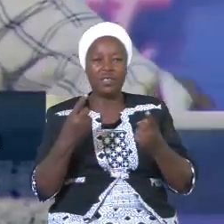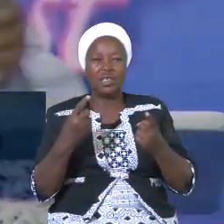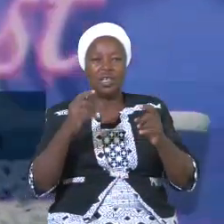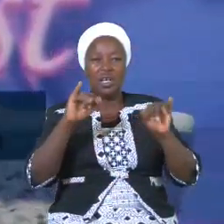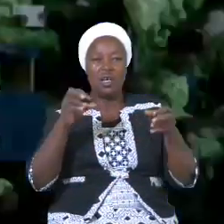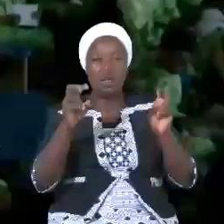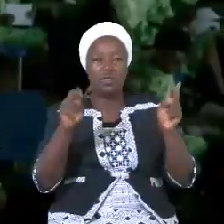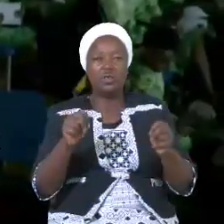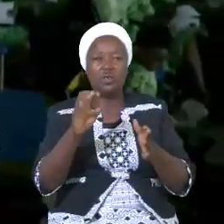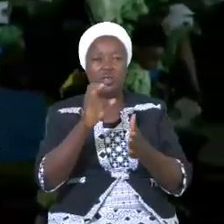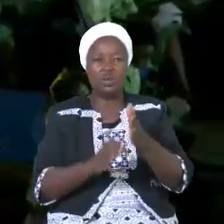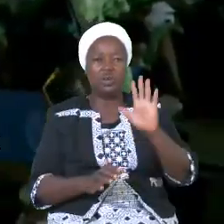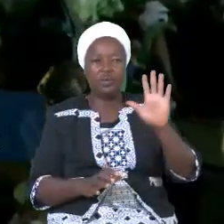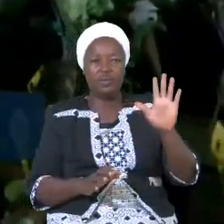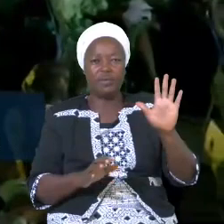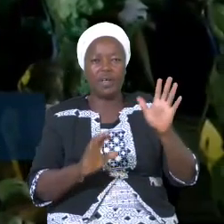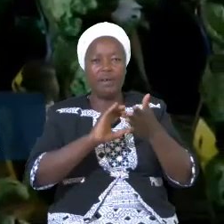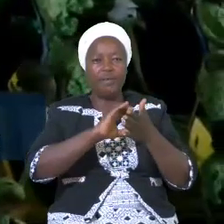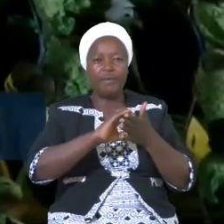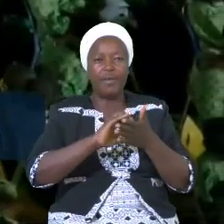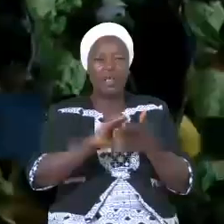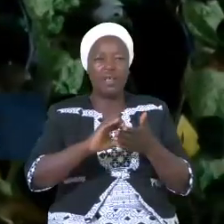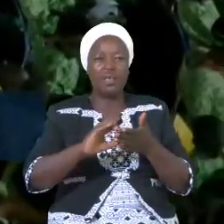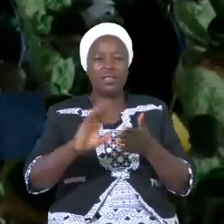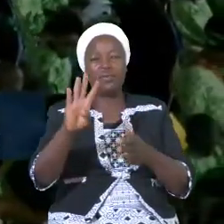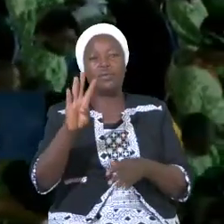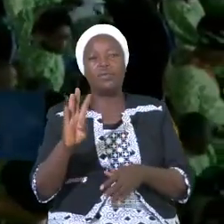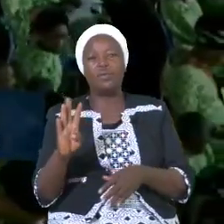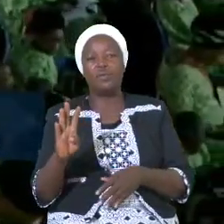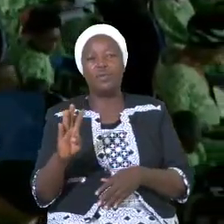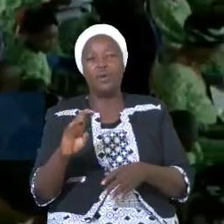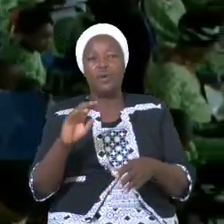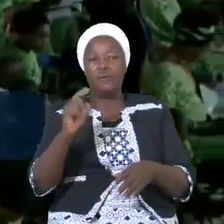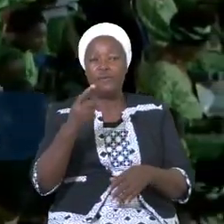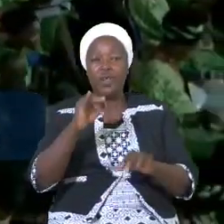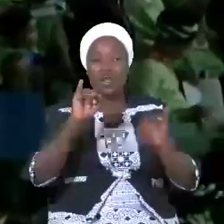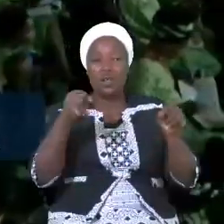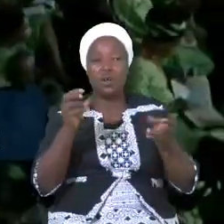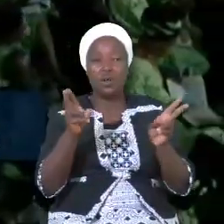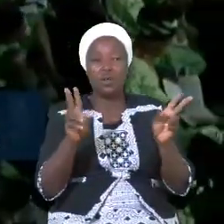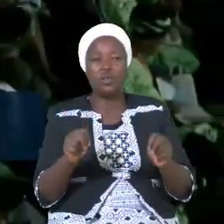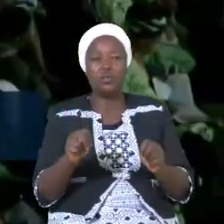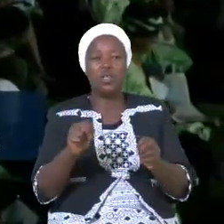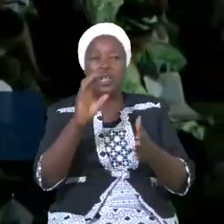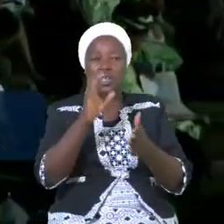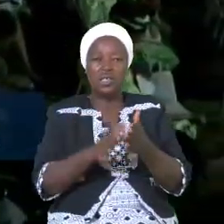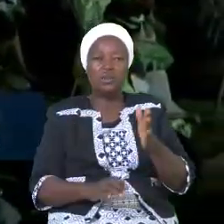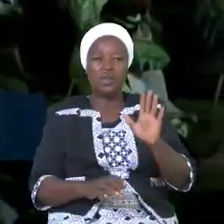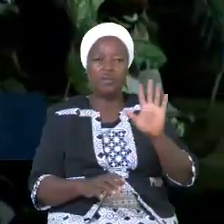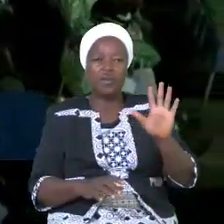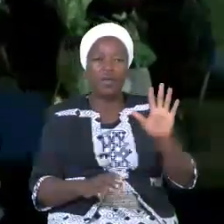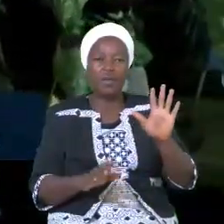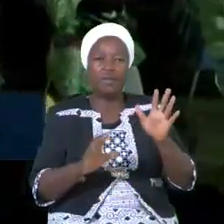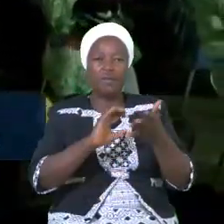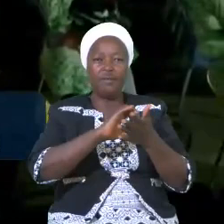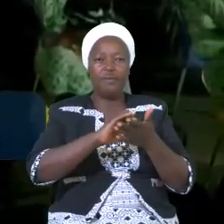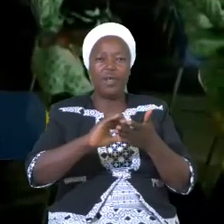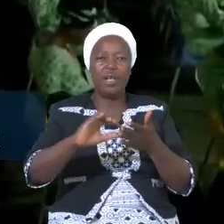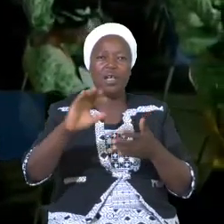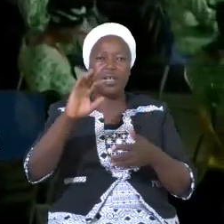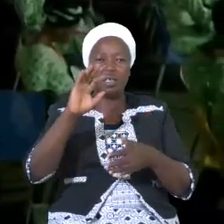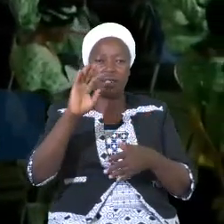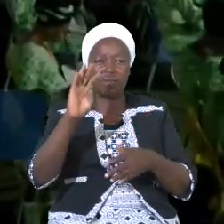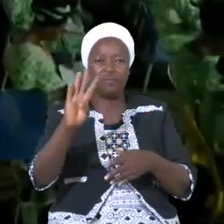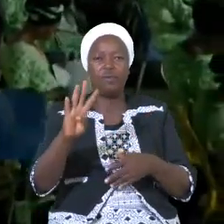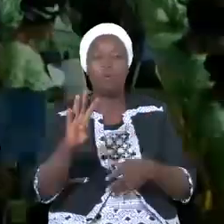five i'm reading from verse 4 in first john chapter 5 reading from verse